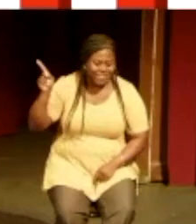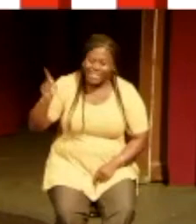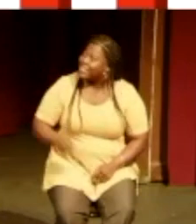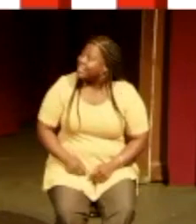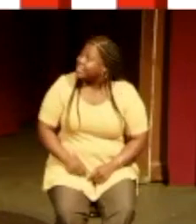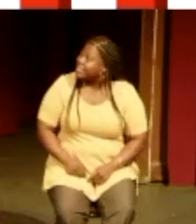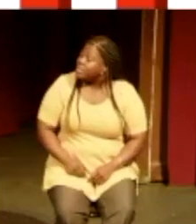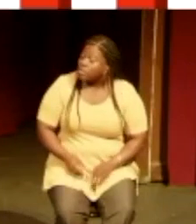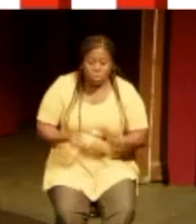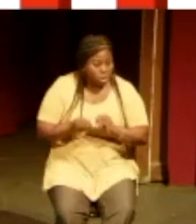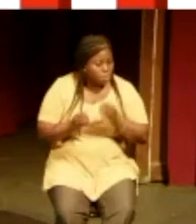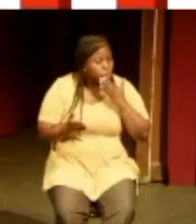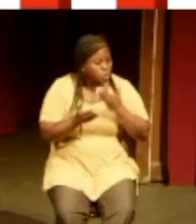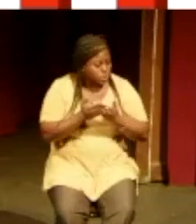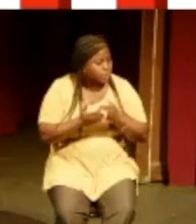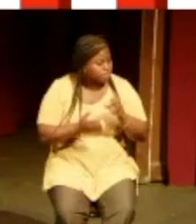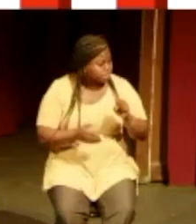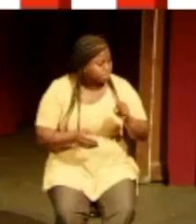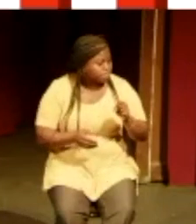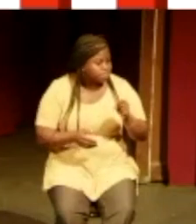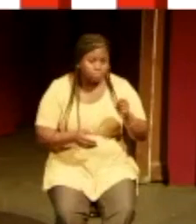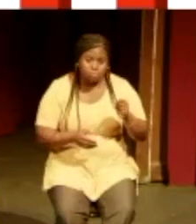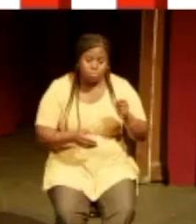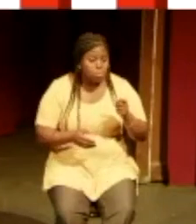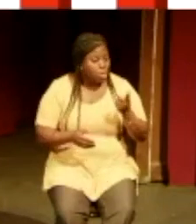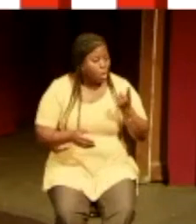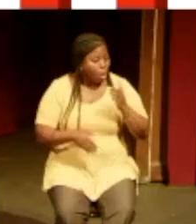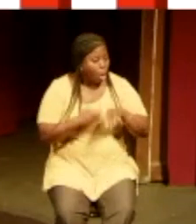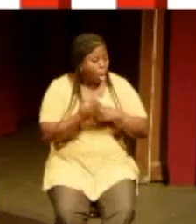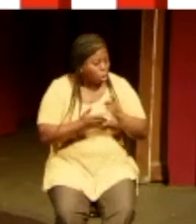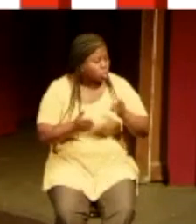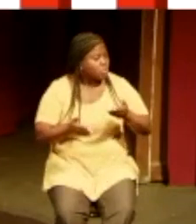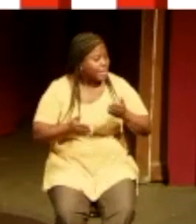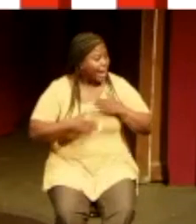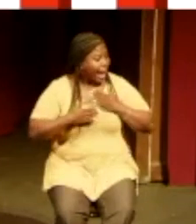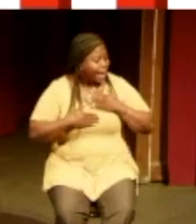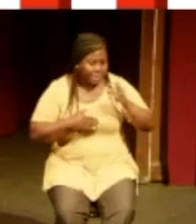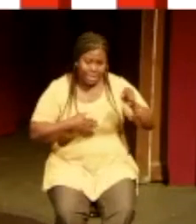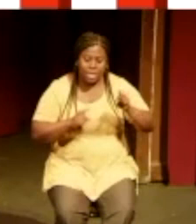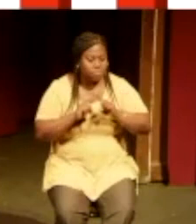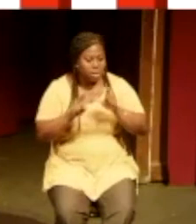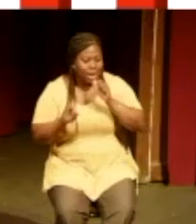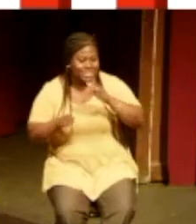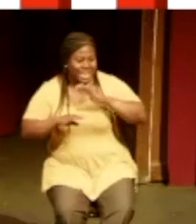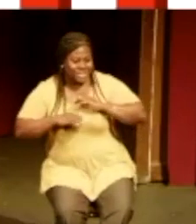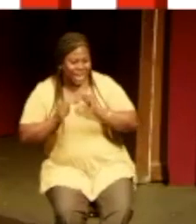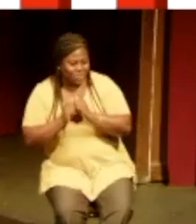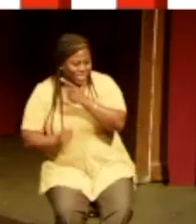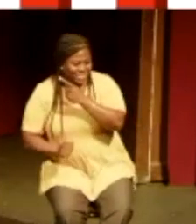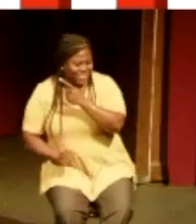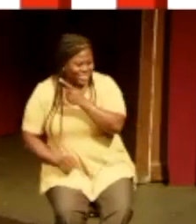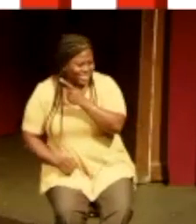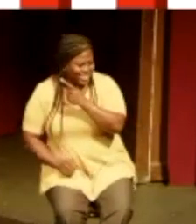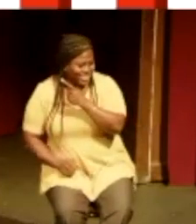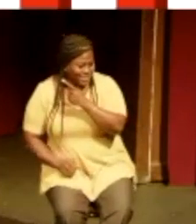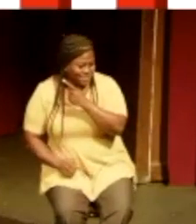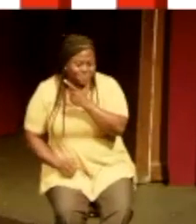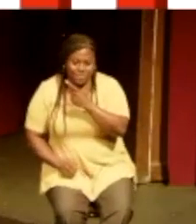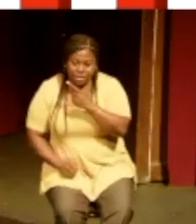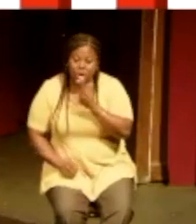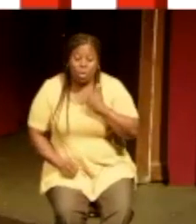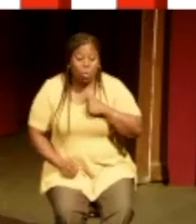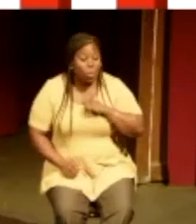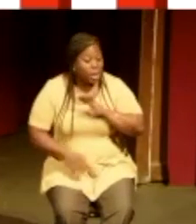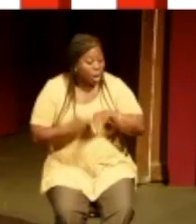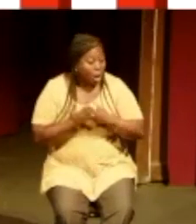numbers. We should all be happy with them or encouraged with them, but not satisfied. I don't think anybody in here is satisfied with those numbers. I think we all